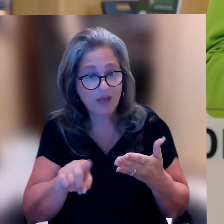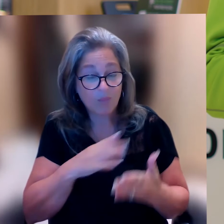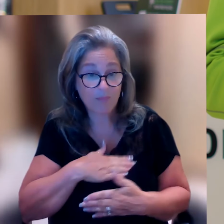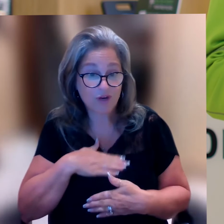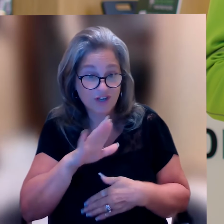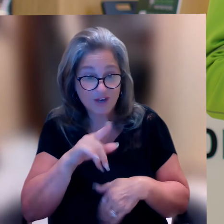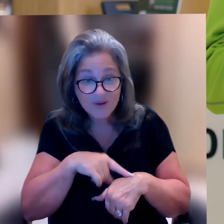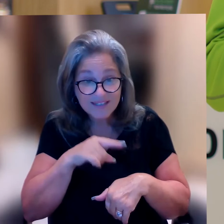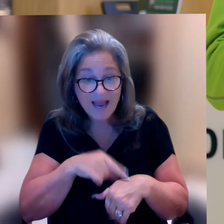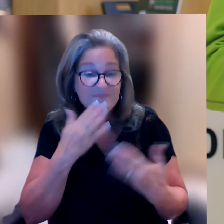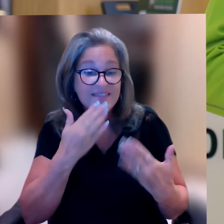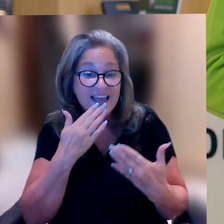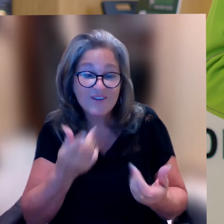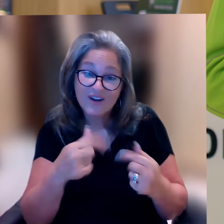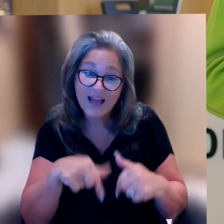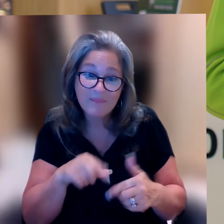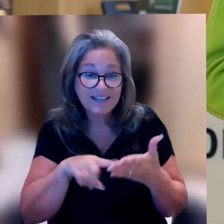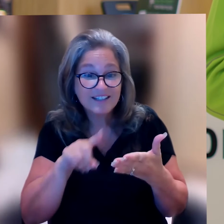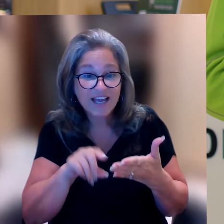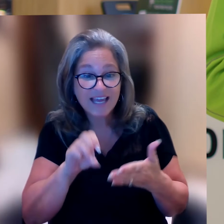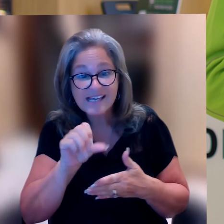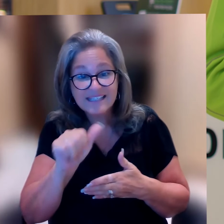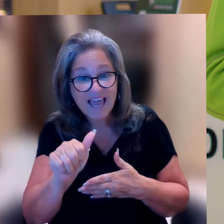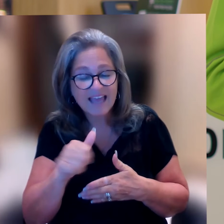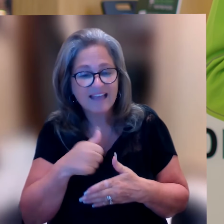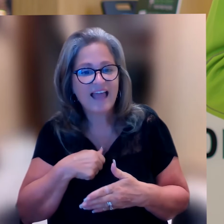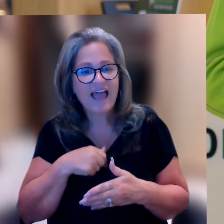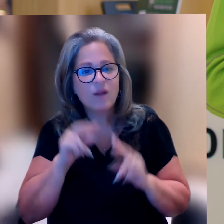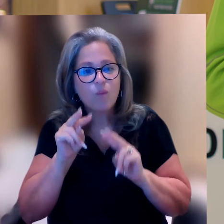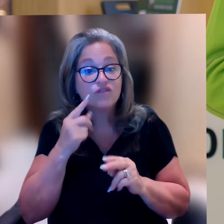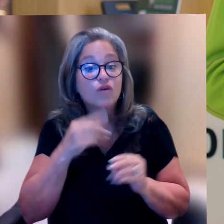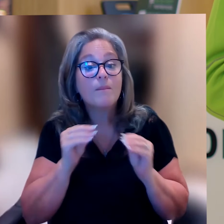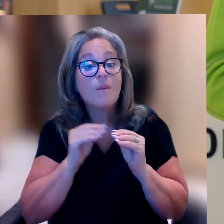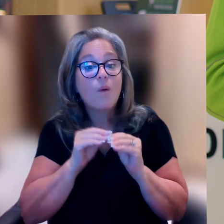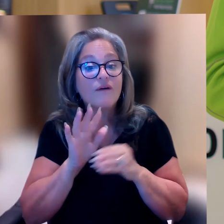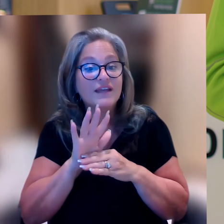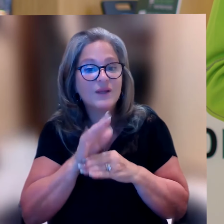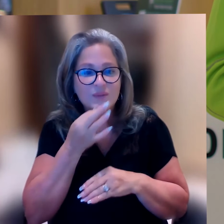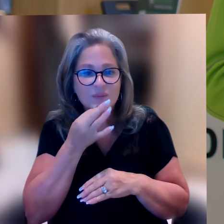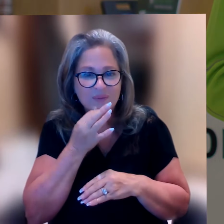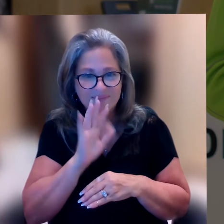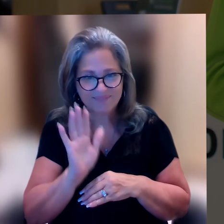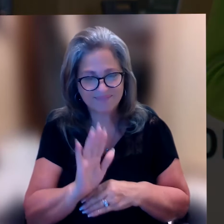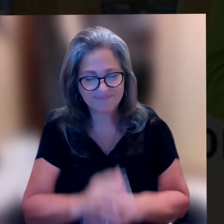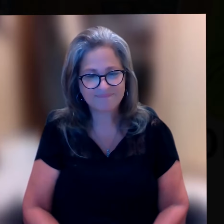appreciate your time. Thanks for checking in at SEA, and keep an eye on more videos coming your way.